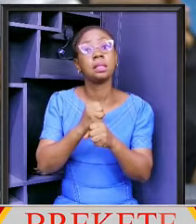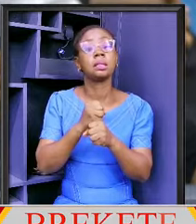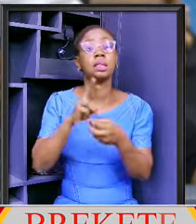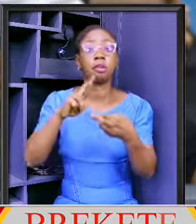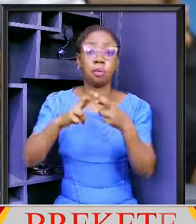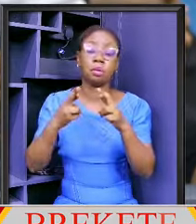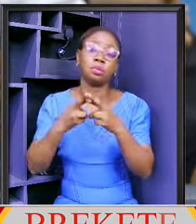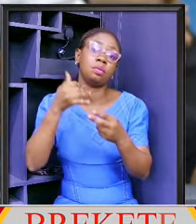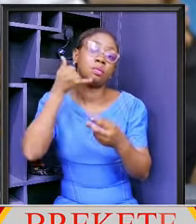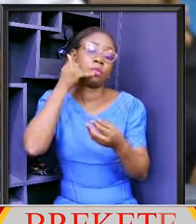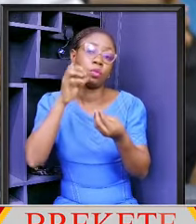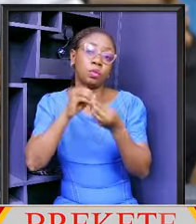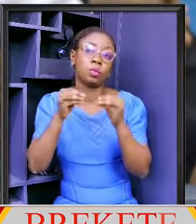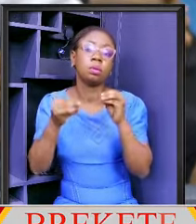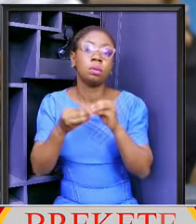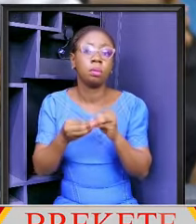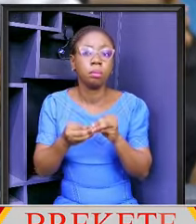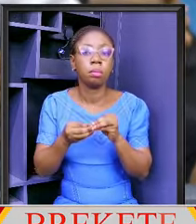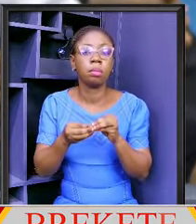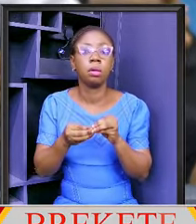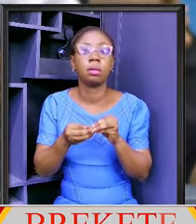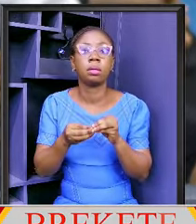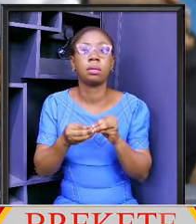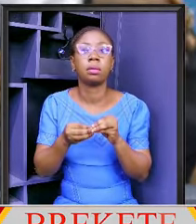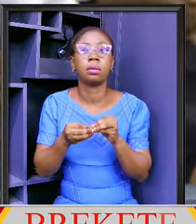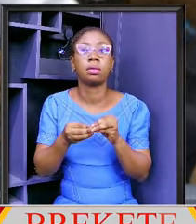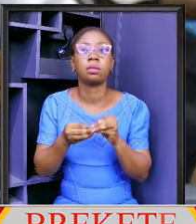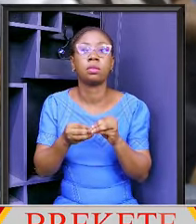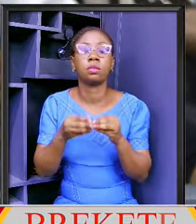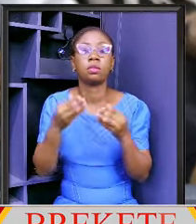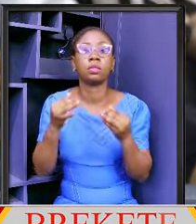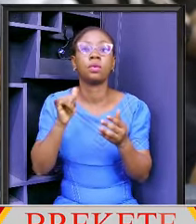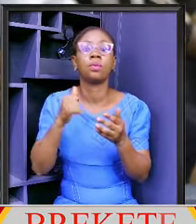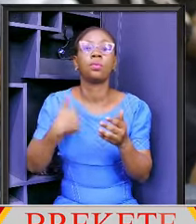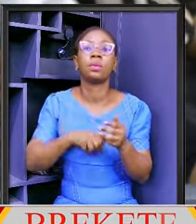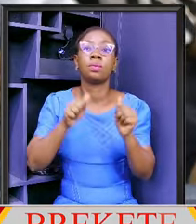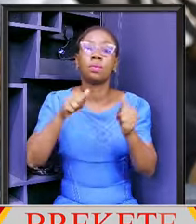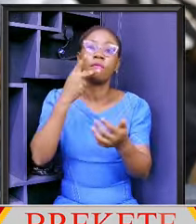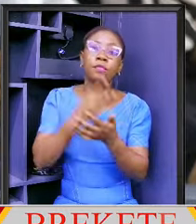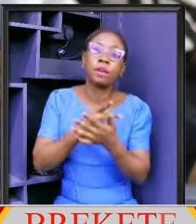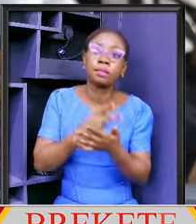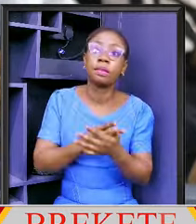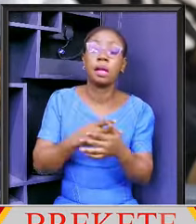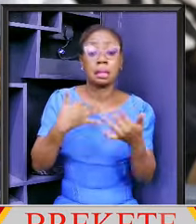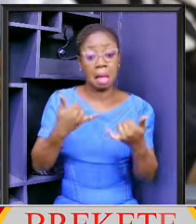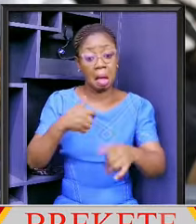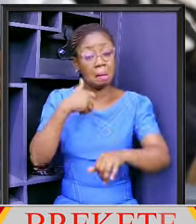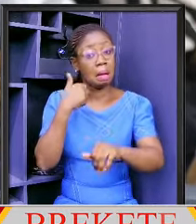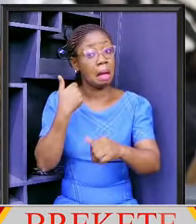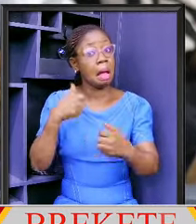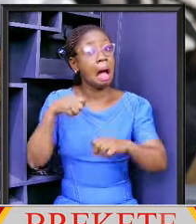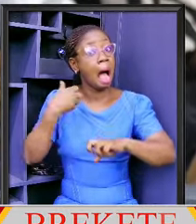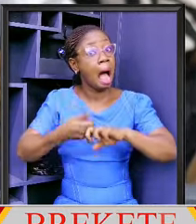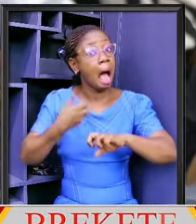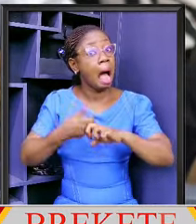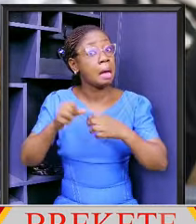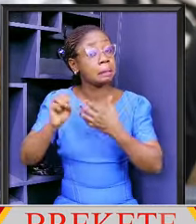with they sure say, you know, be, you know, say the way hardship there now, anybody can claim to be anybody's